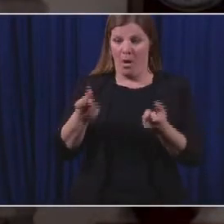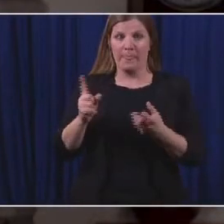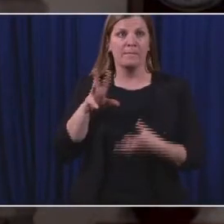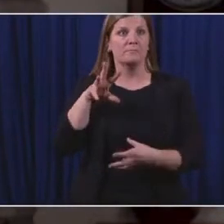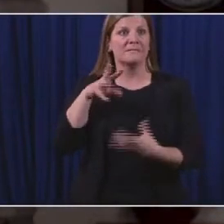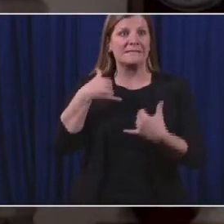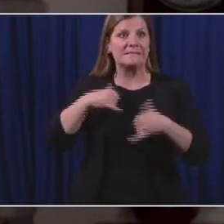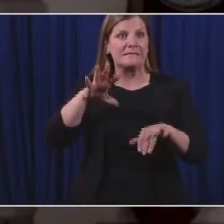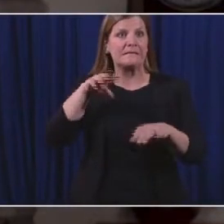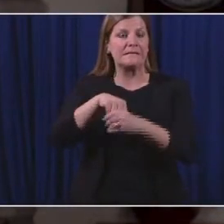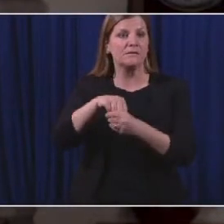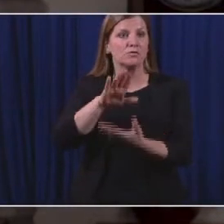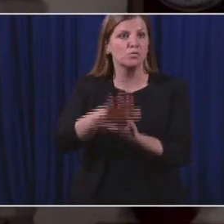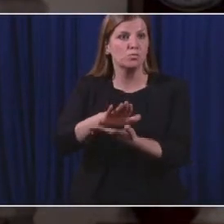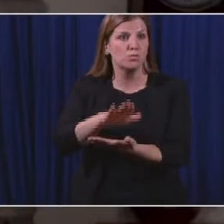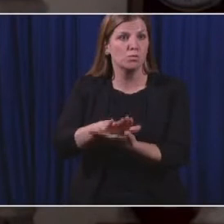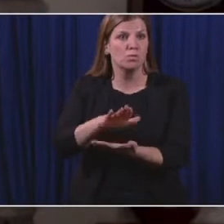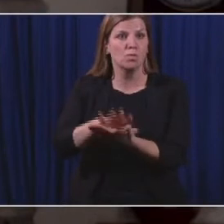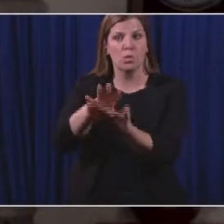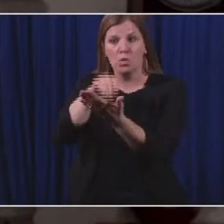other extracurricular activities.